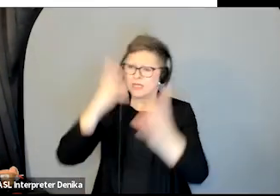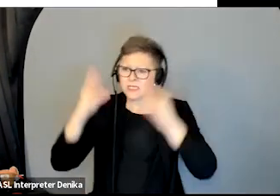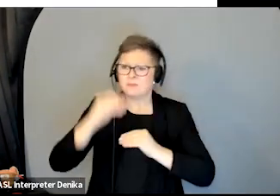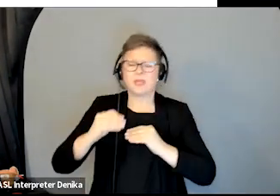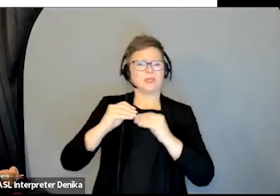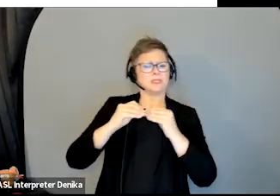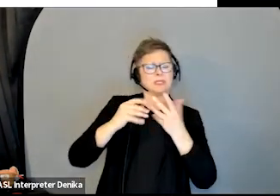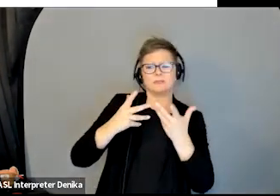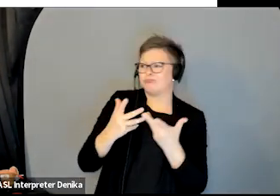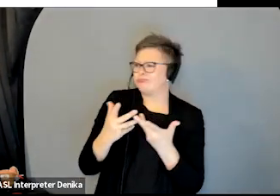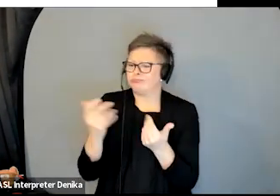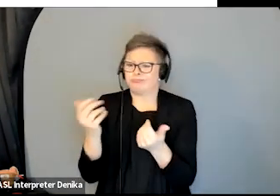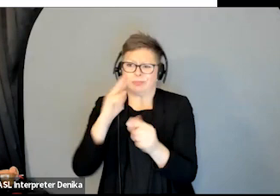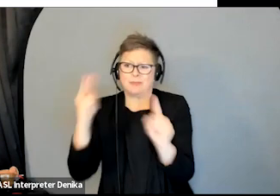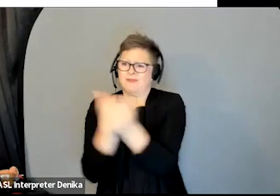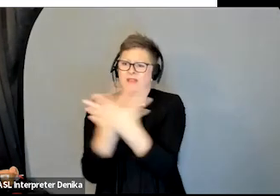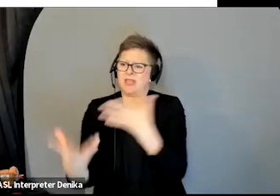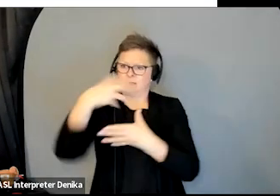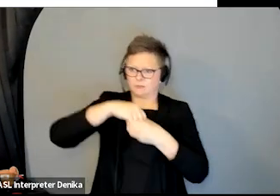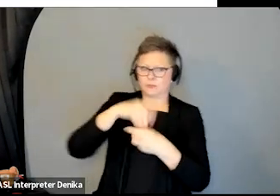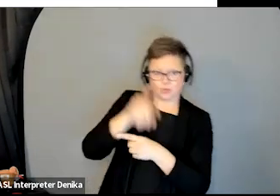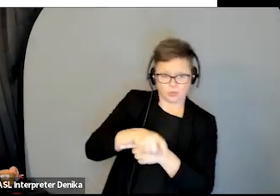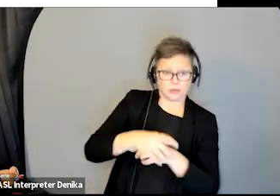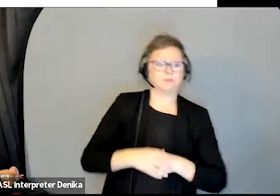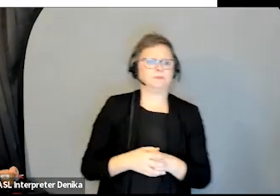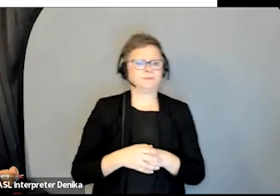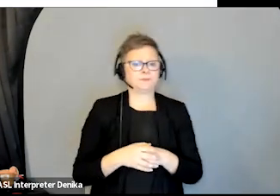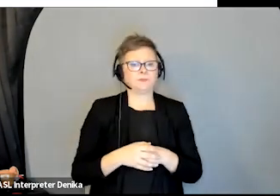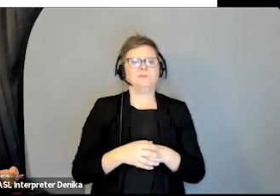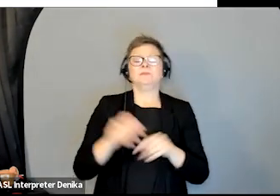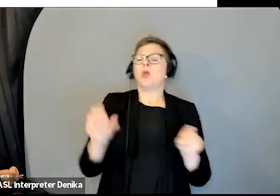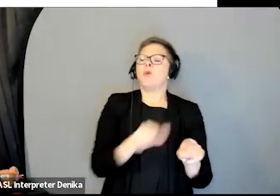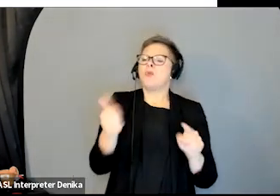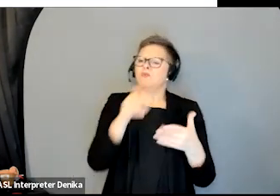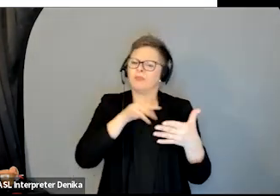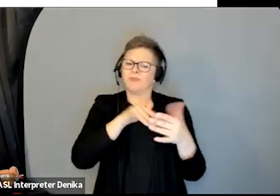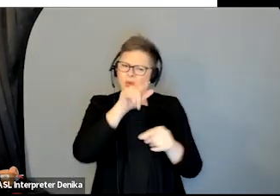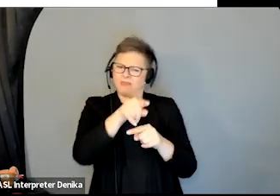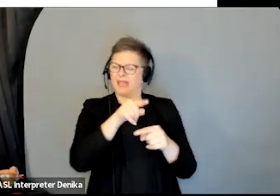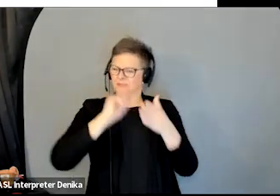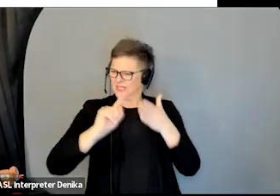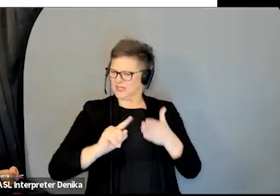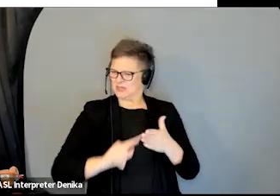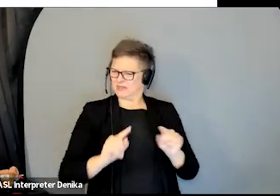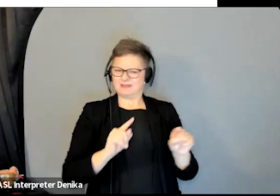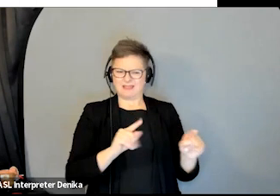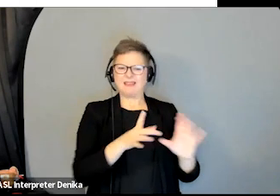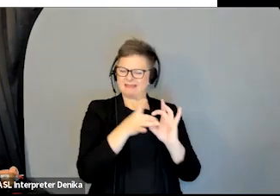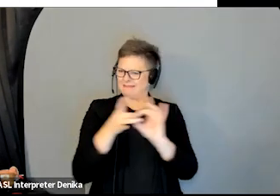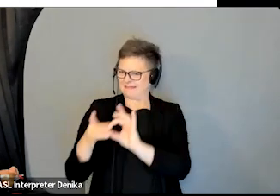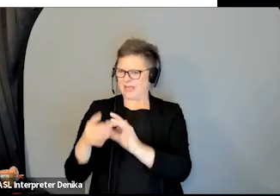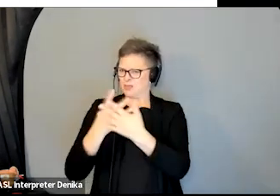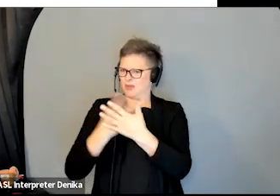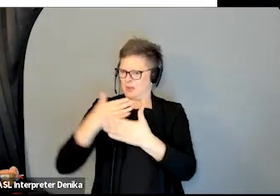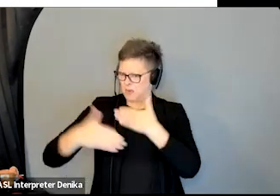quote. The sentiment was echoed in 5 other studies in our review, and it sort of ties back to what I was mentioning earlier with the screening process, that